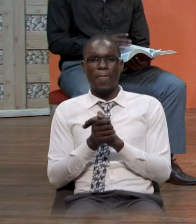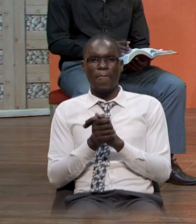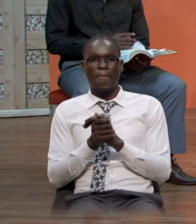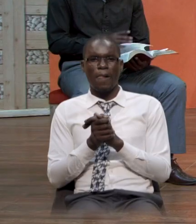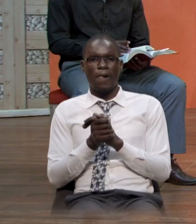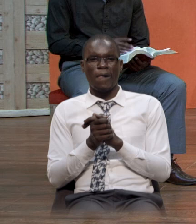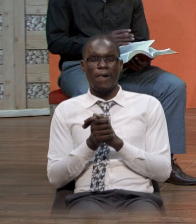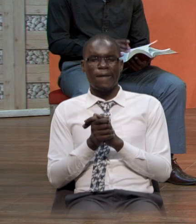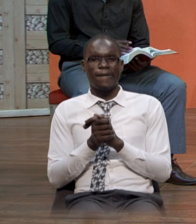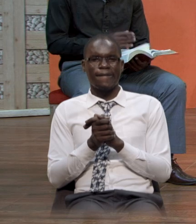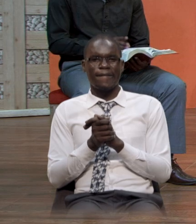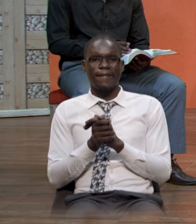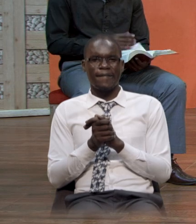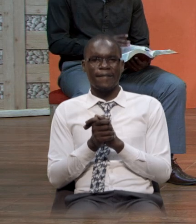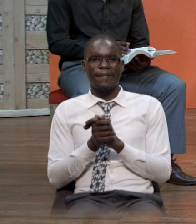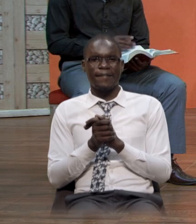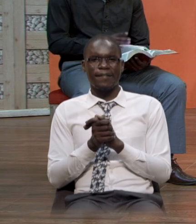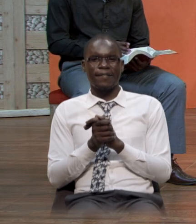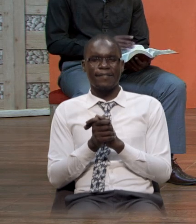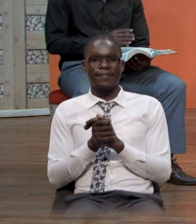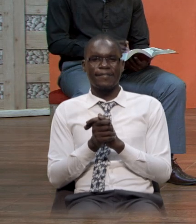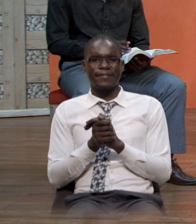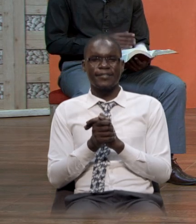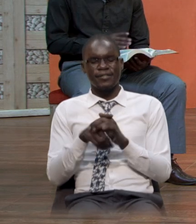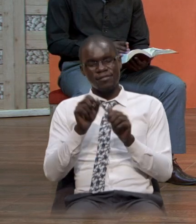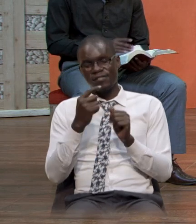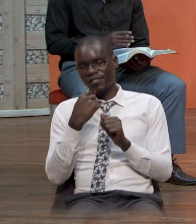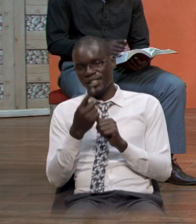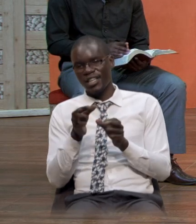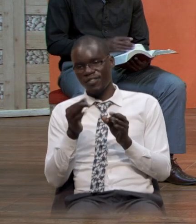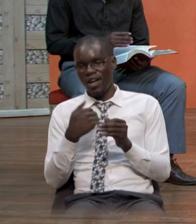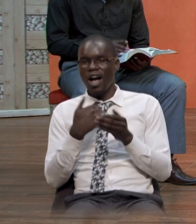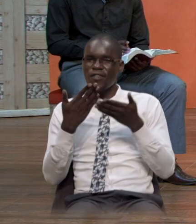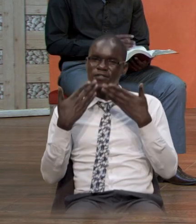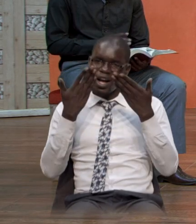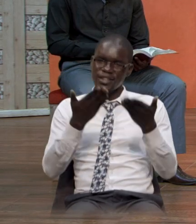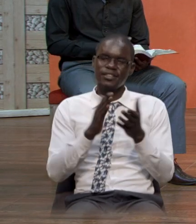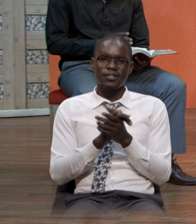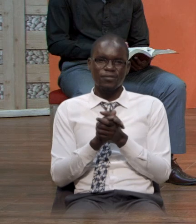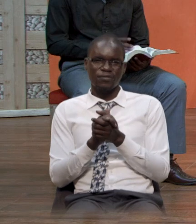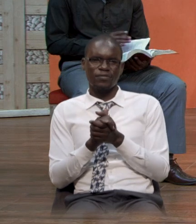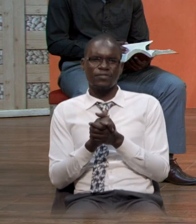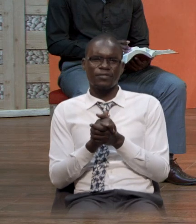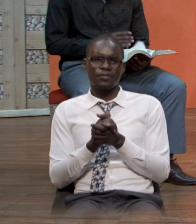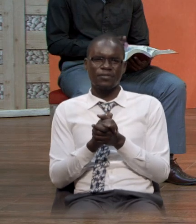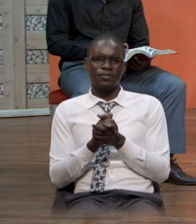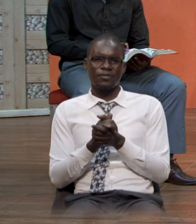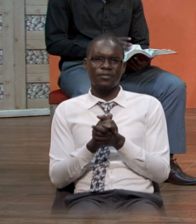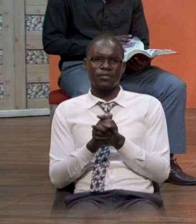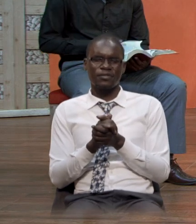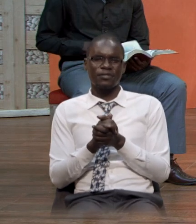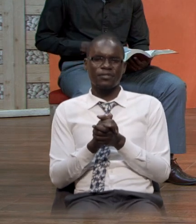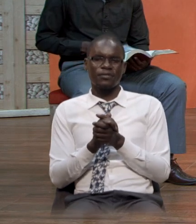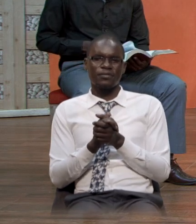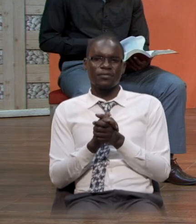counting. You almost said it. Yeah. You could have said it. 34. 20. Oh. If you count those chapters